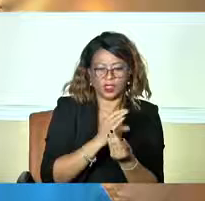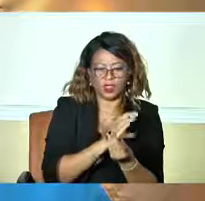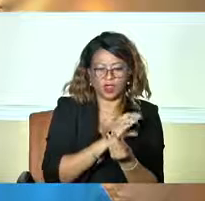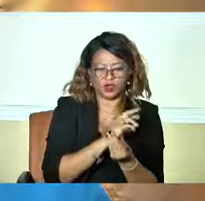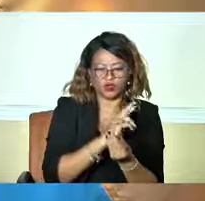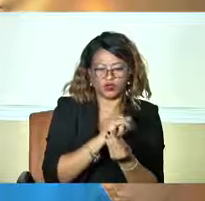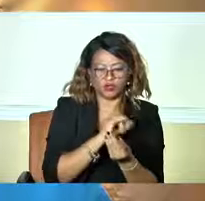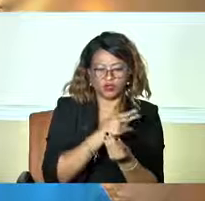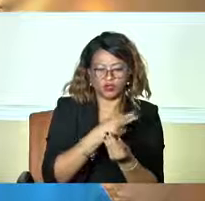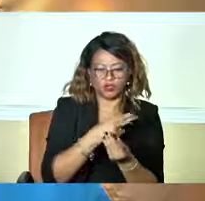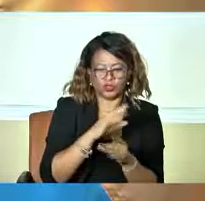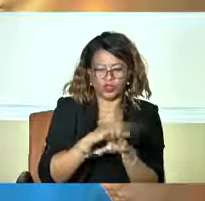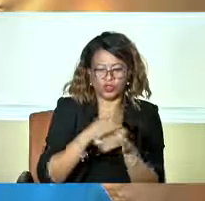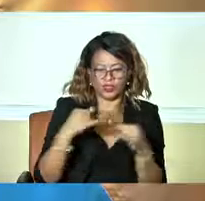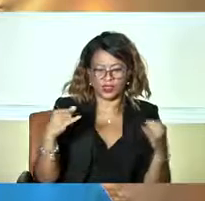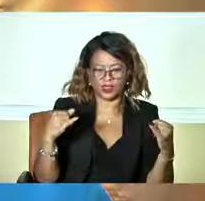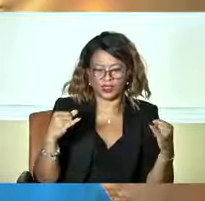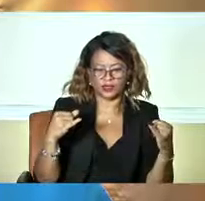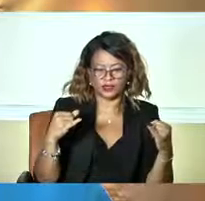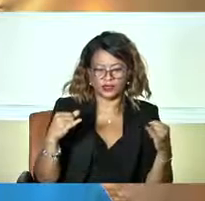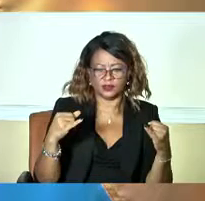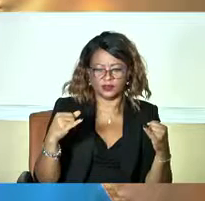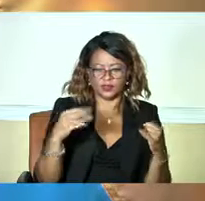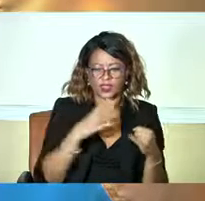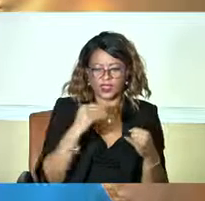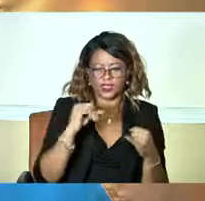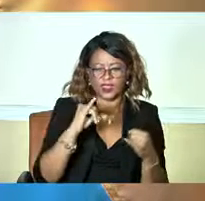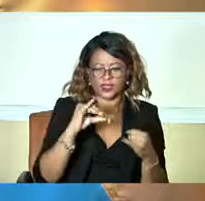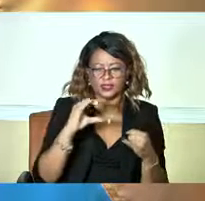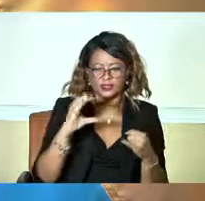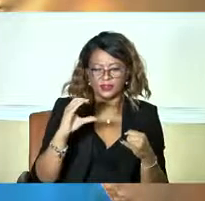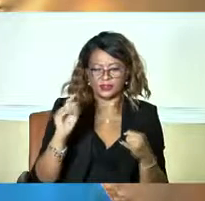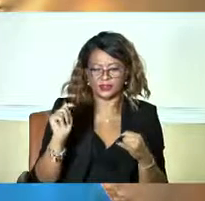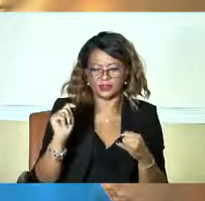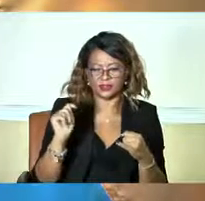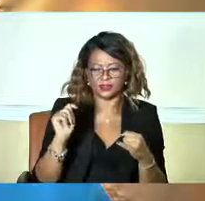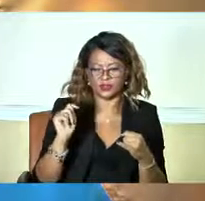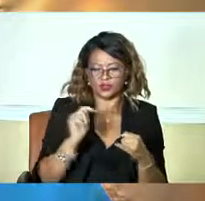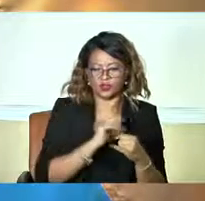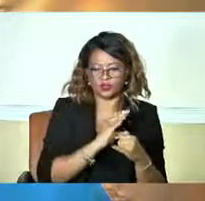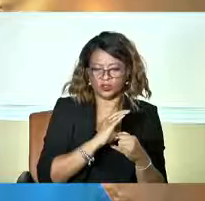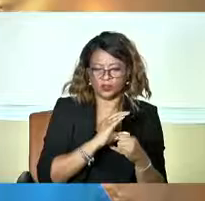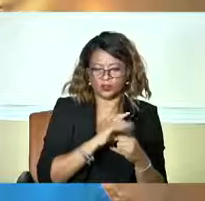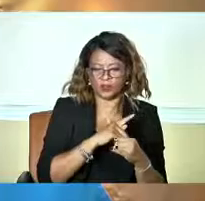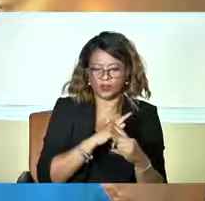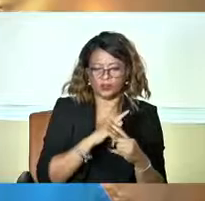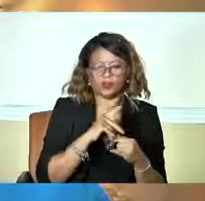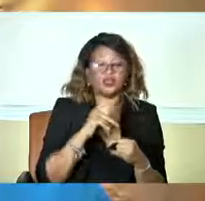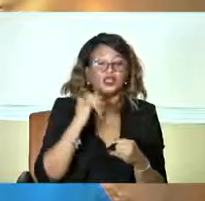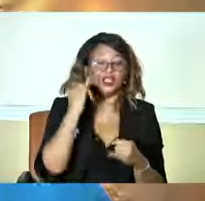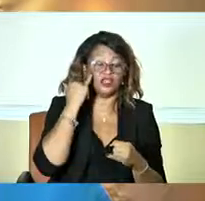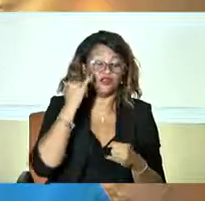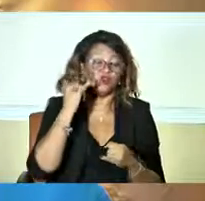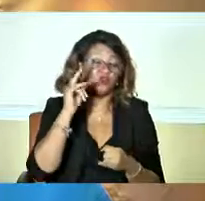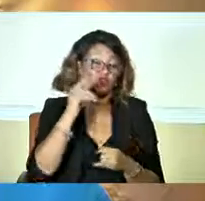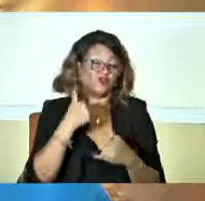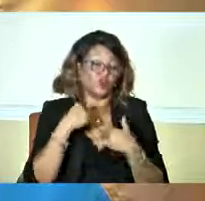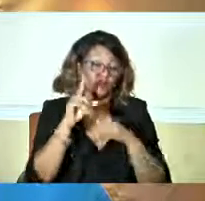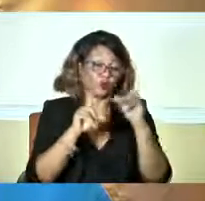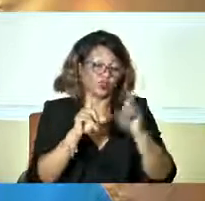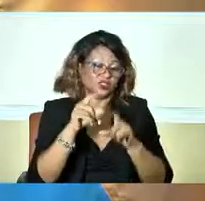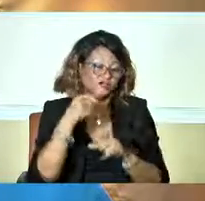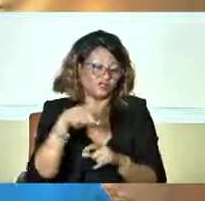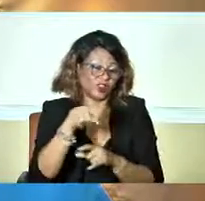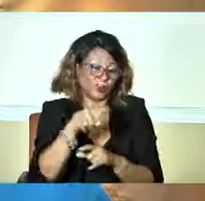is also on the line, as is our ICT specialist, Christy Powell, in the event that you have questions for